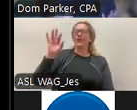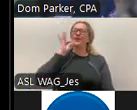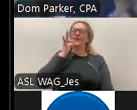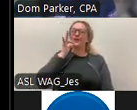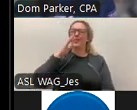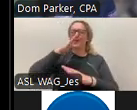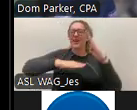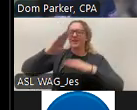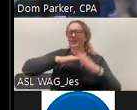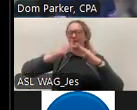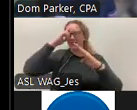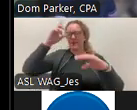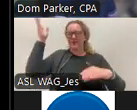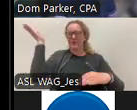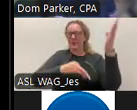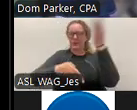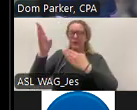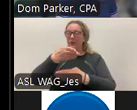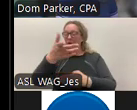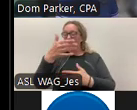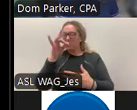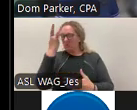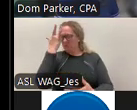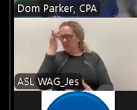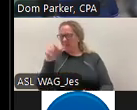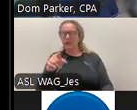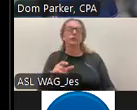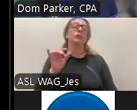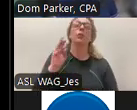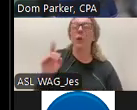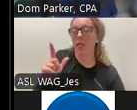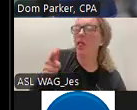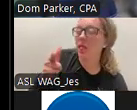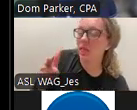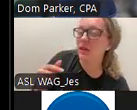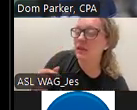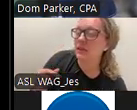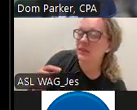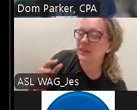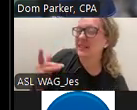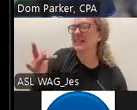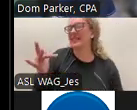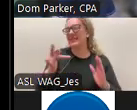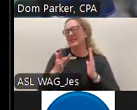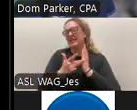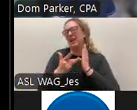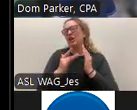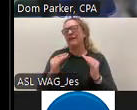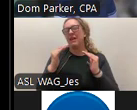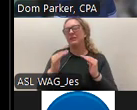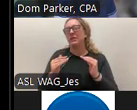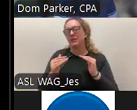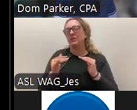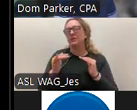you're probably saying, why did you pick this? Well, this is kind of the technology advancement